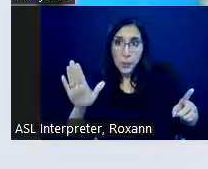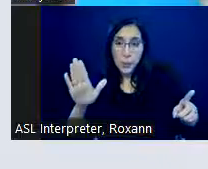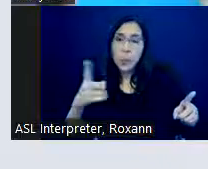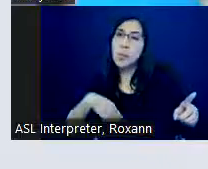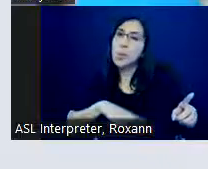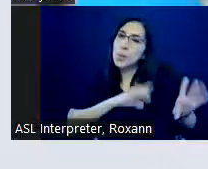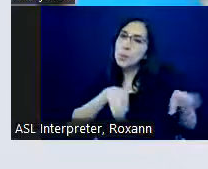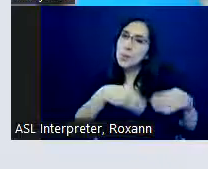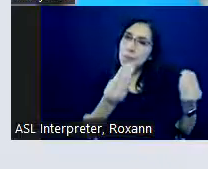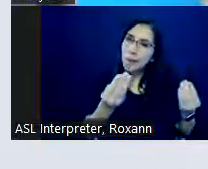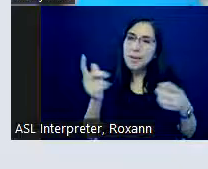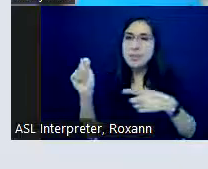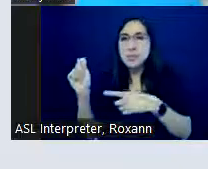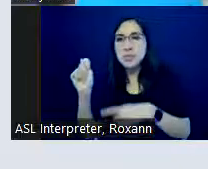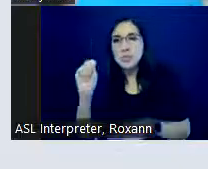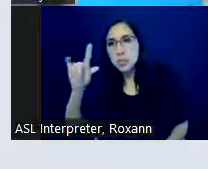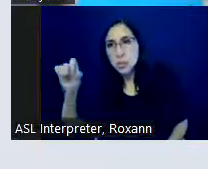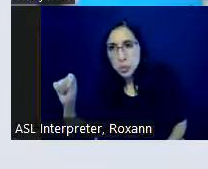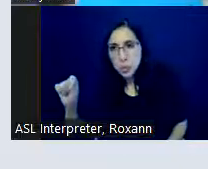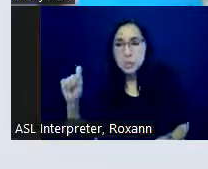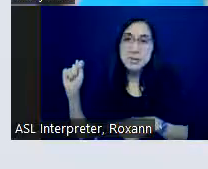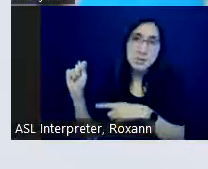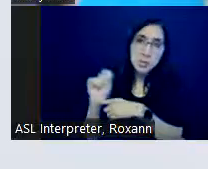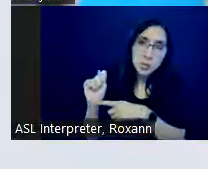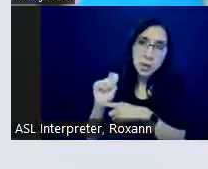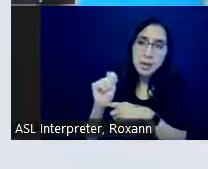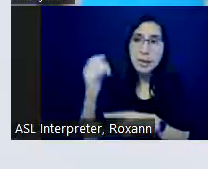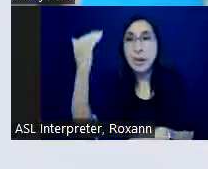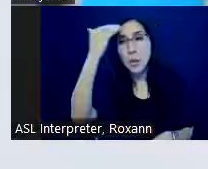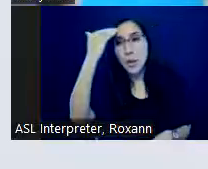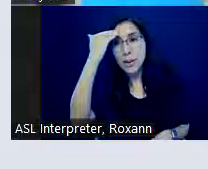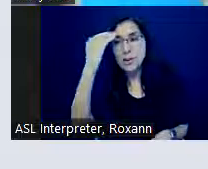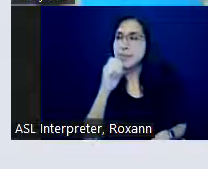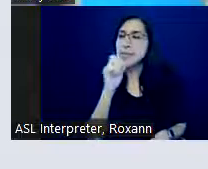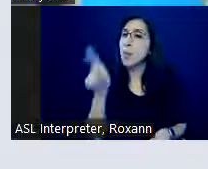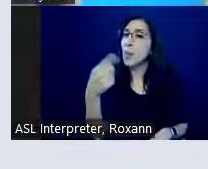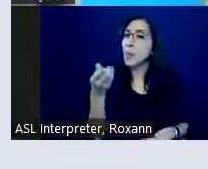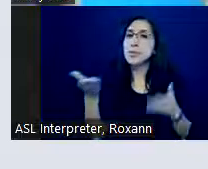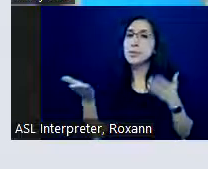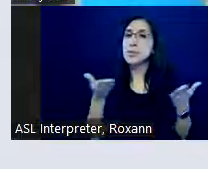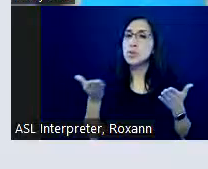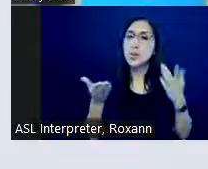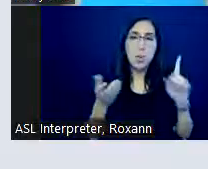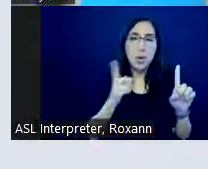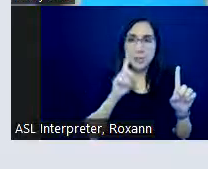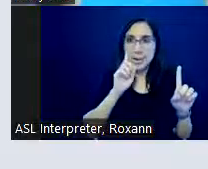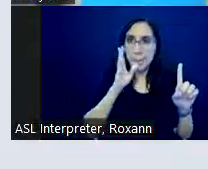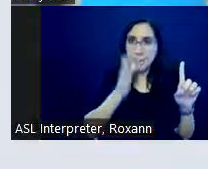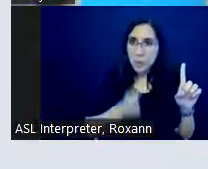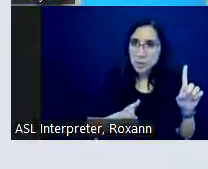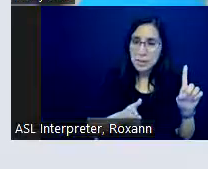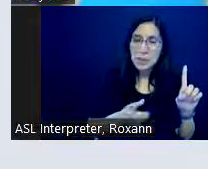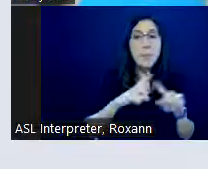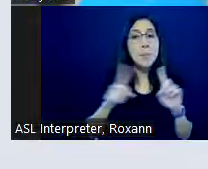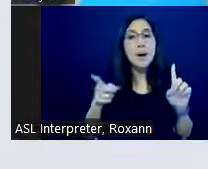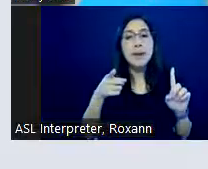the awareness to be able to serve not only one person in the deaf community, but as that hardware store did, they